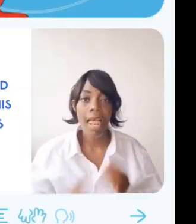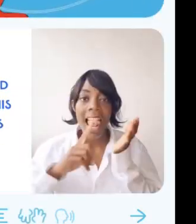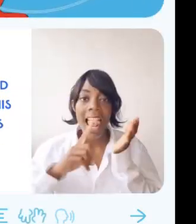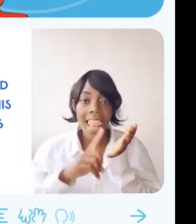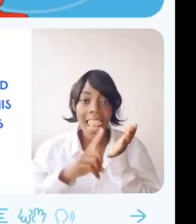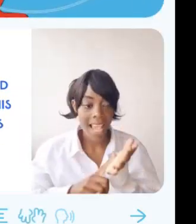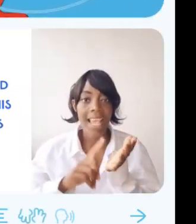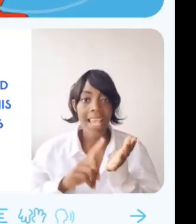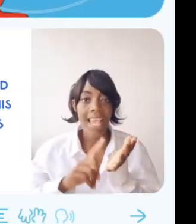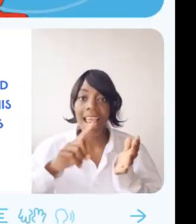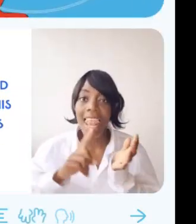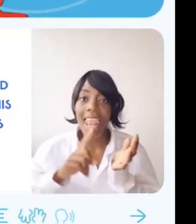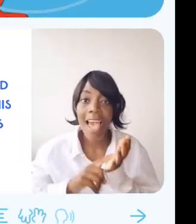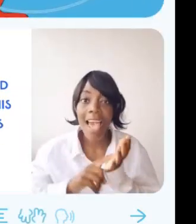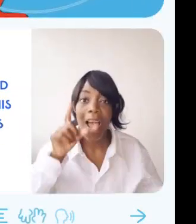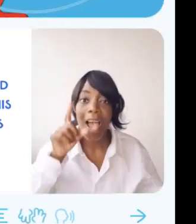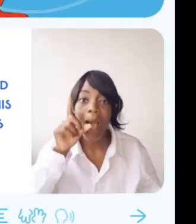video.